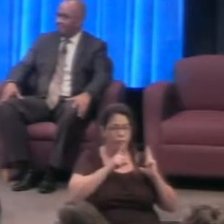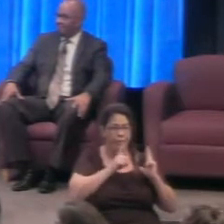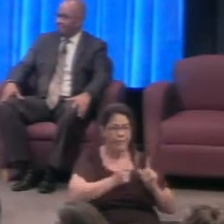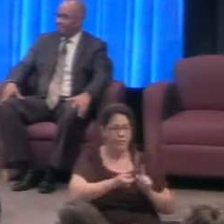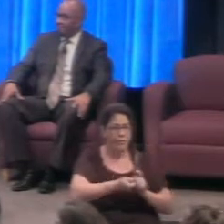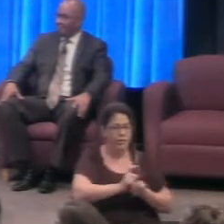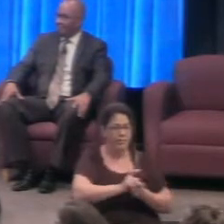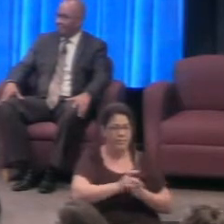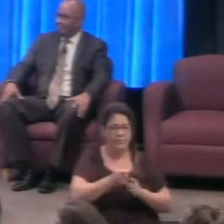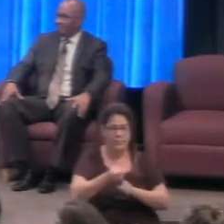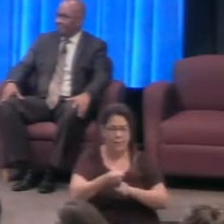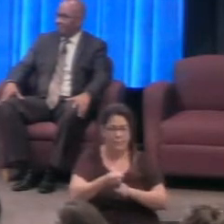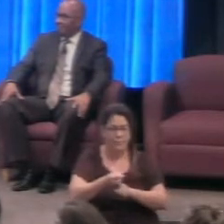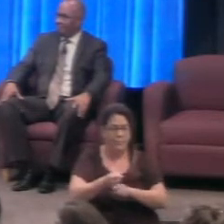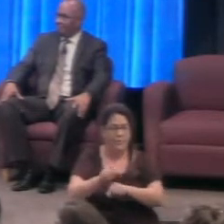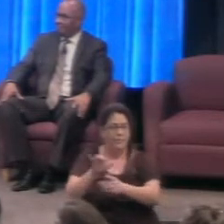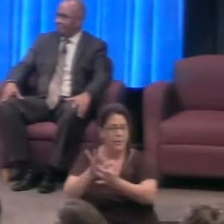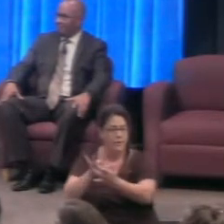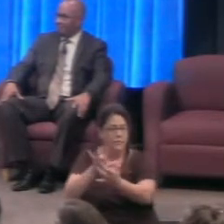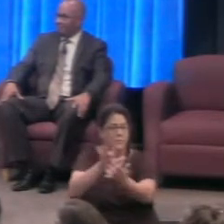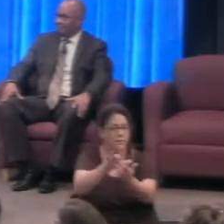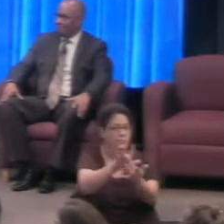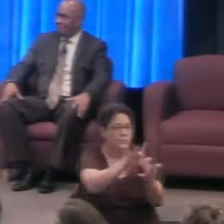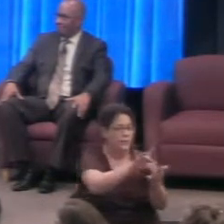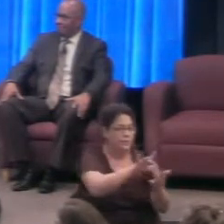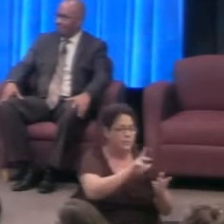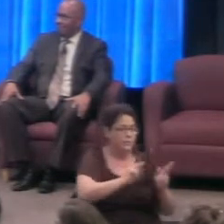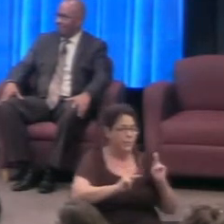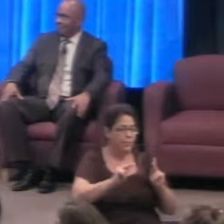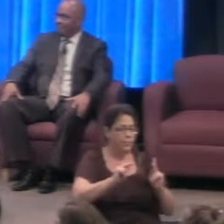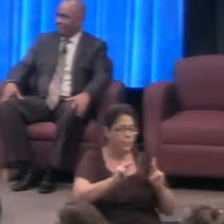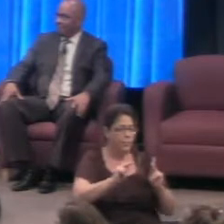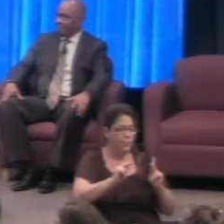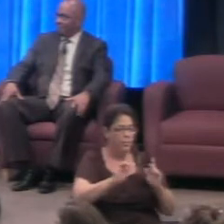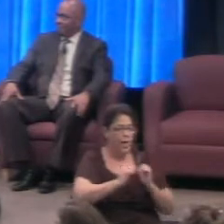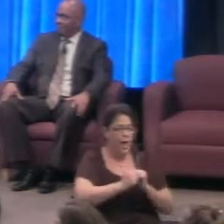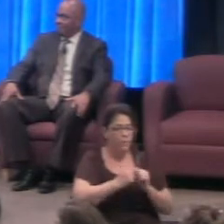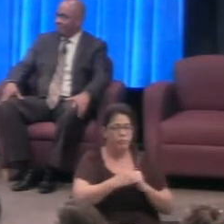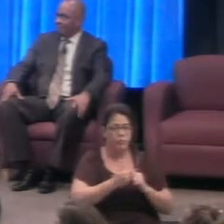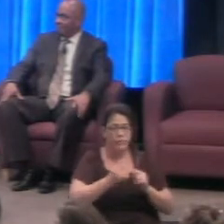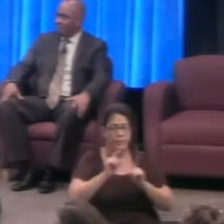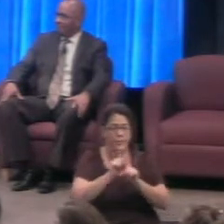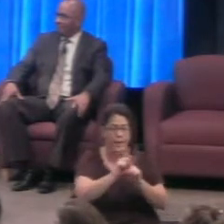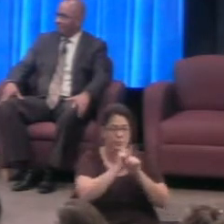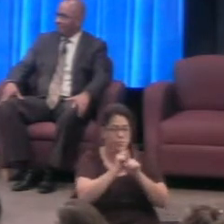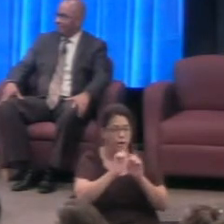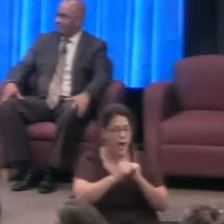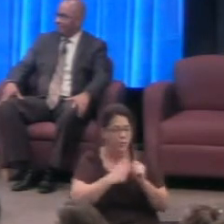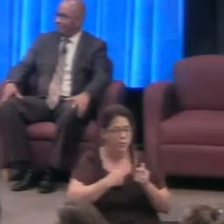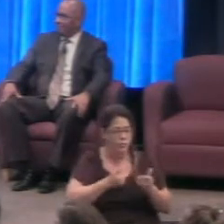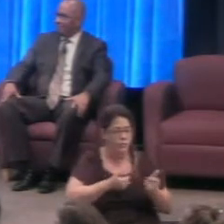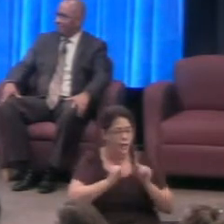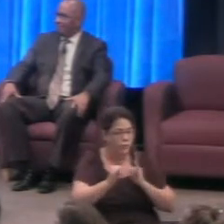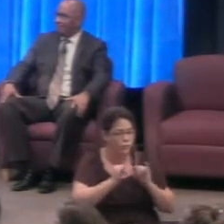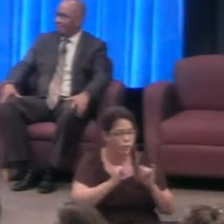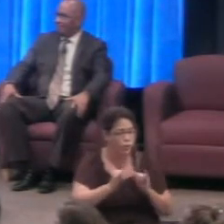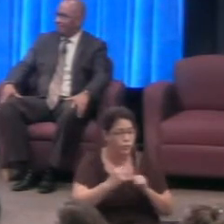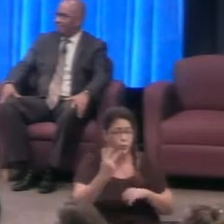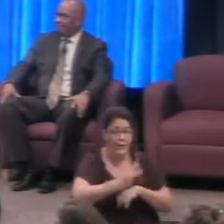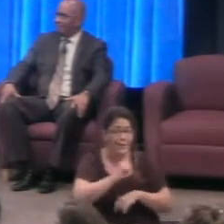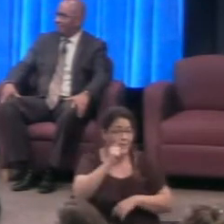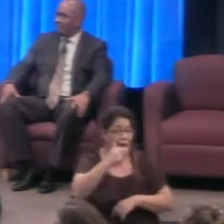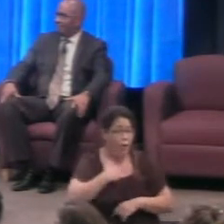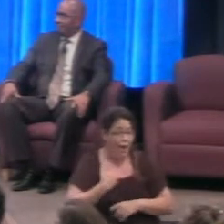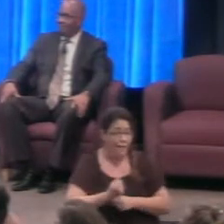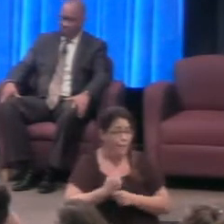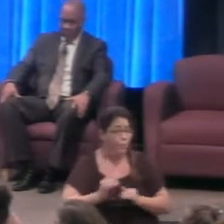saw that from your mentoring classes, your how to interview class. Took that class, 2 days later, I got an interview, I got promoted.